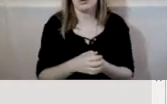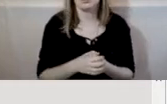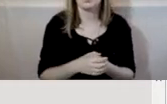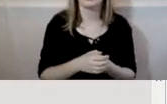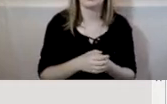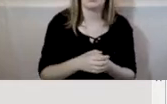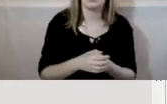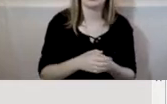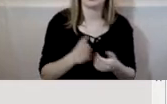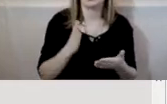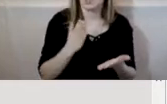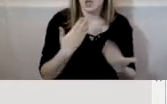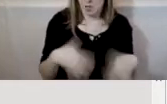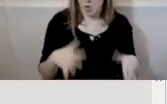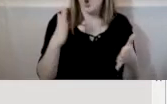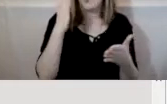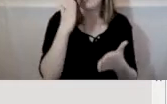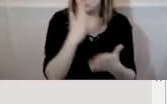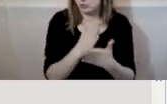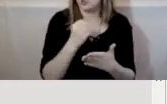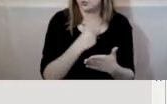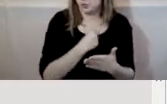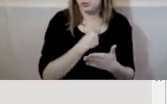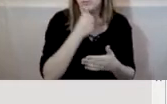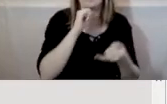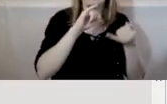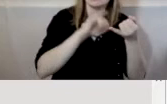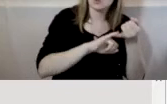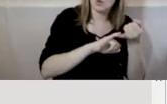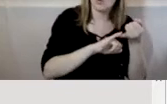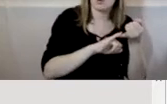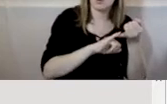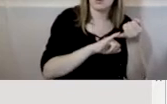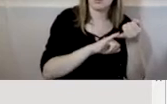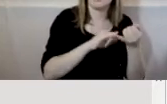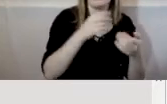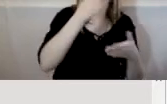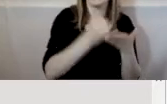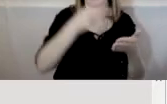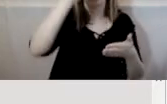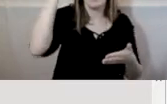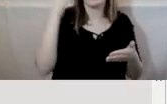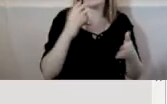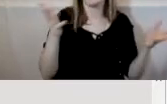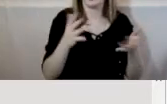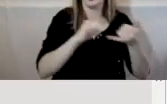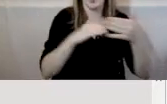levels advanced in history of education in Lithuania,